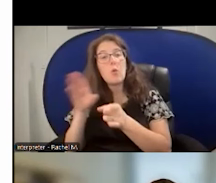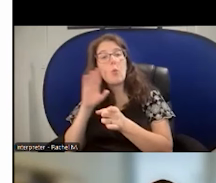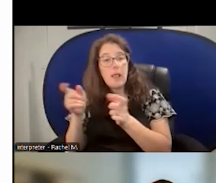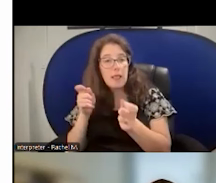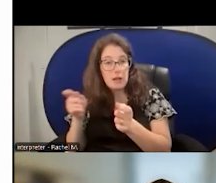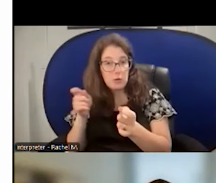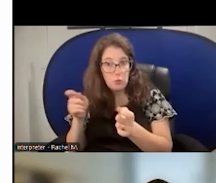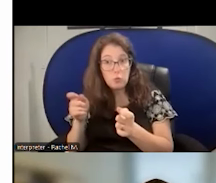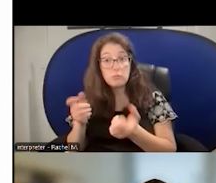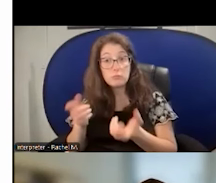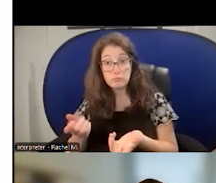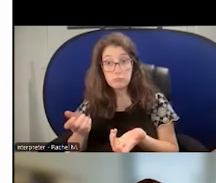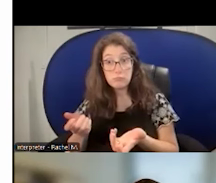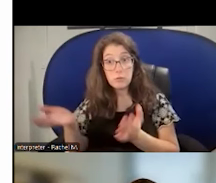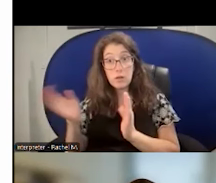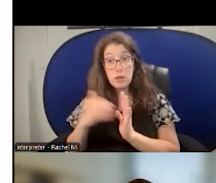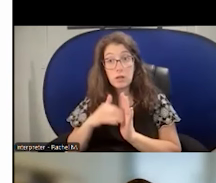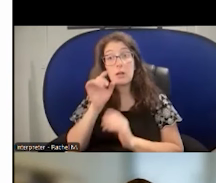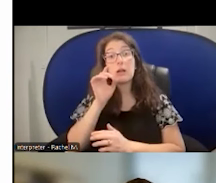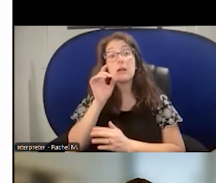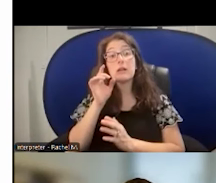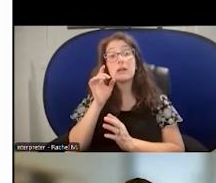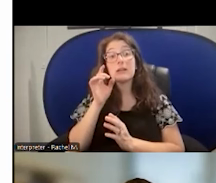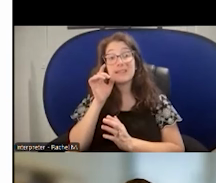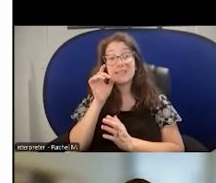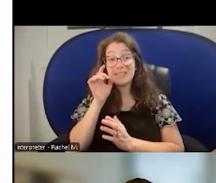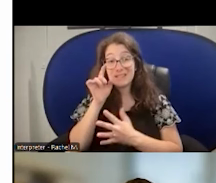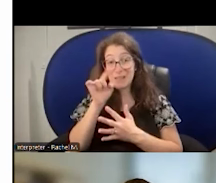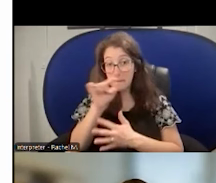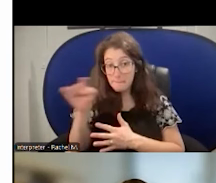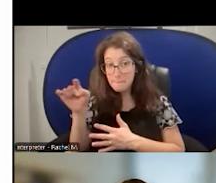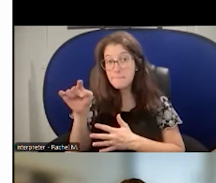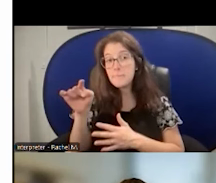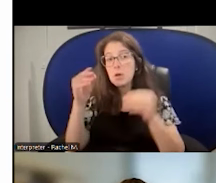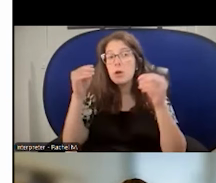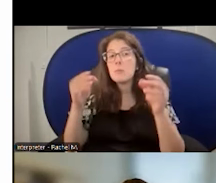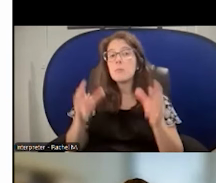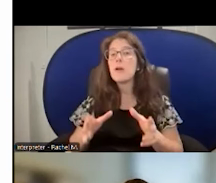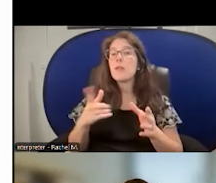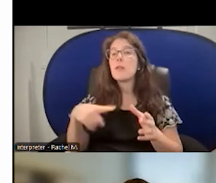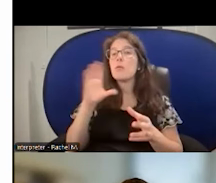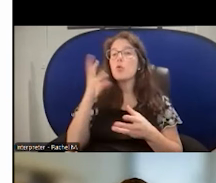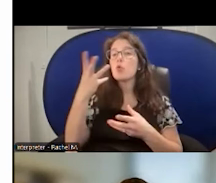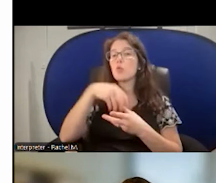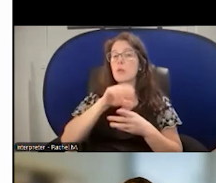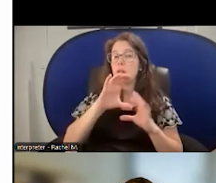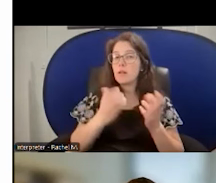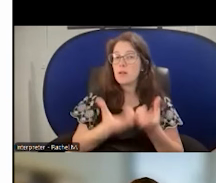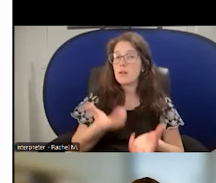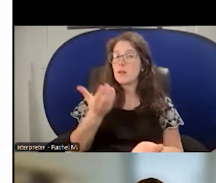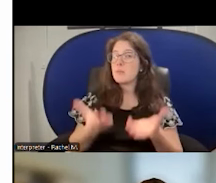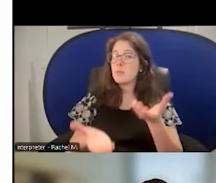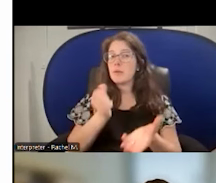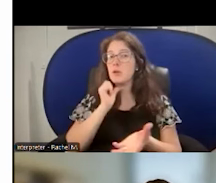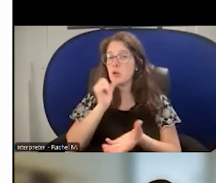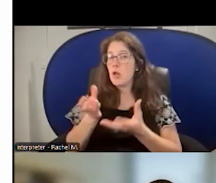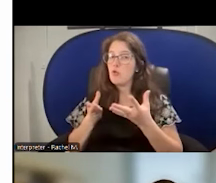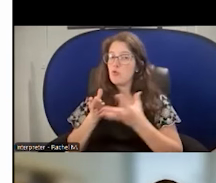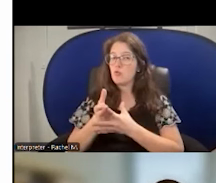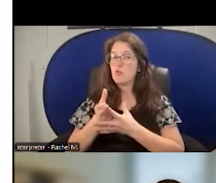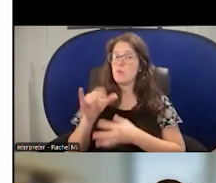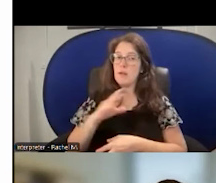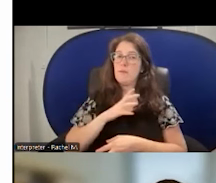But again, there are some things that professors include in their classes that don't necessarily go through these formal